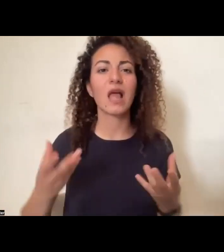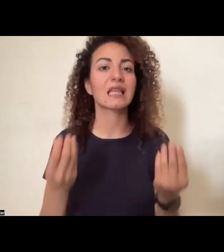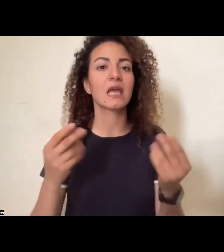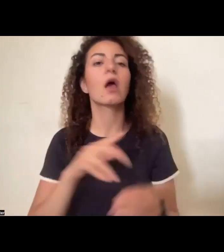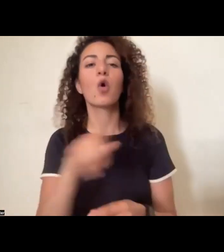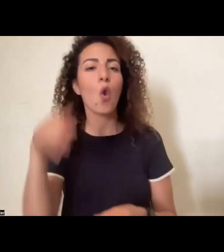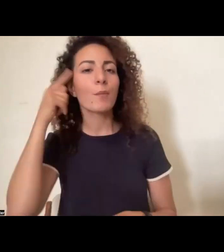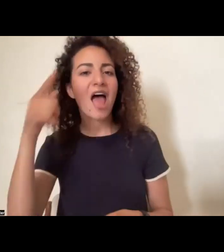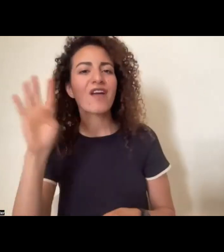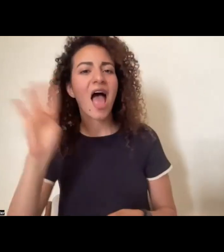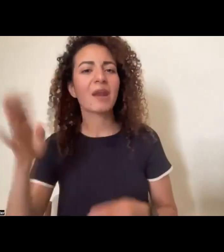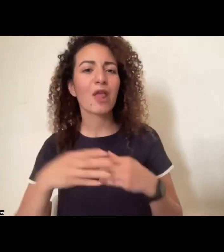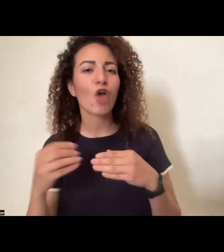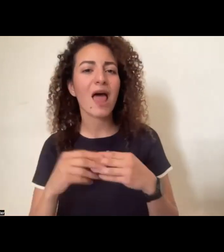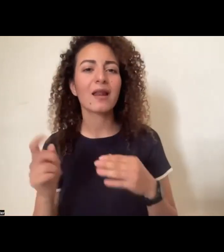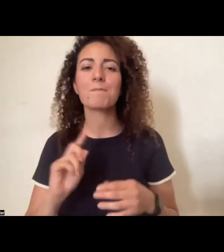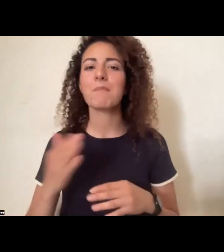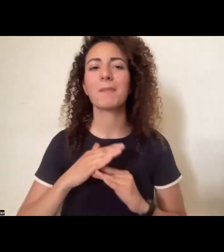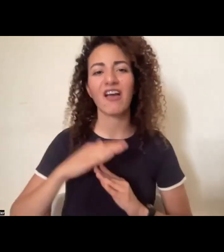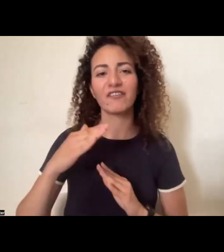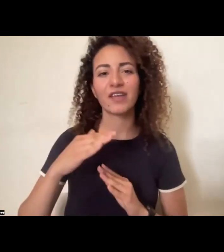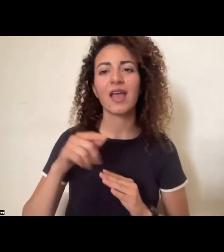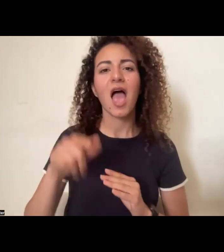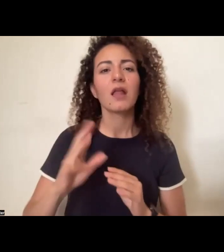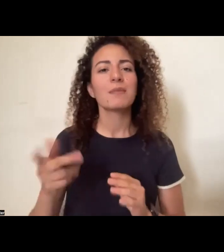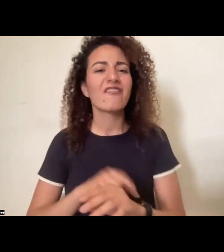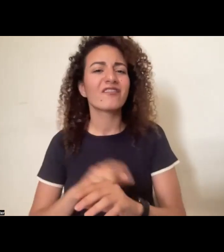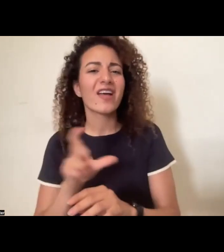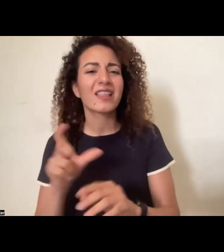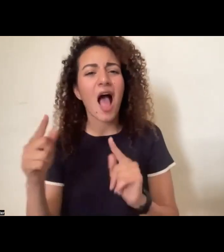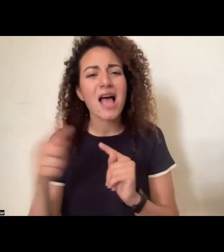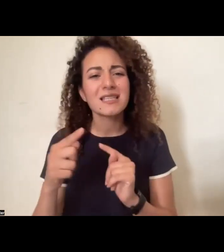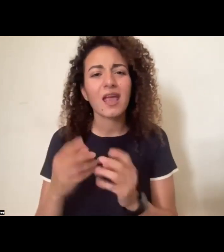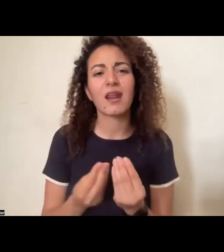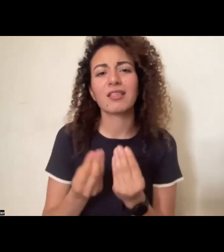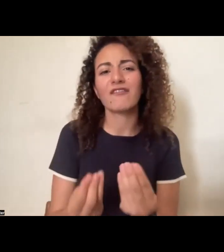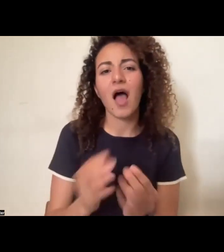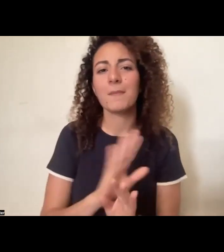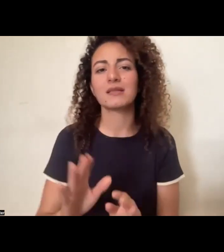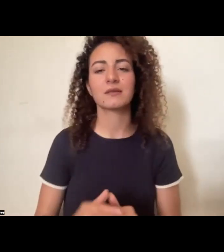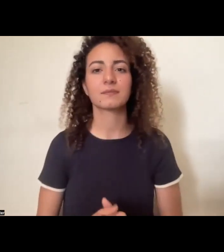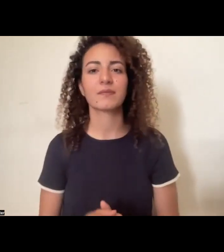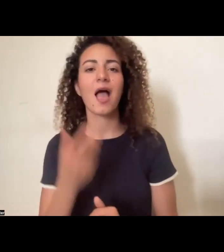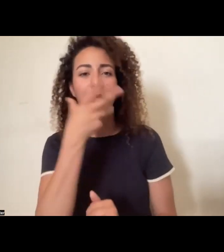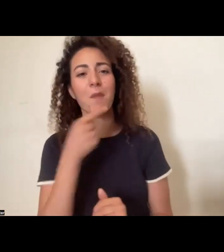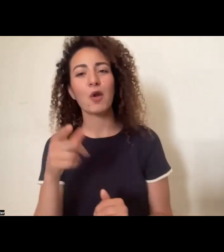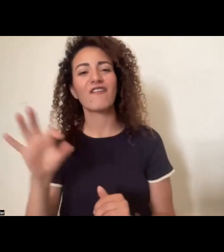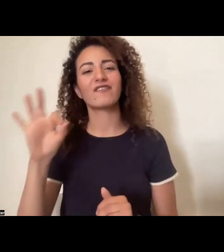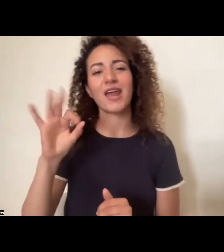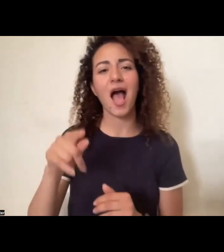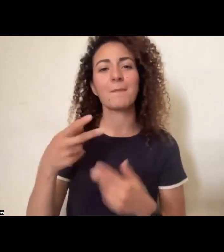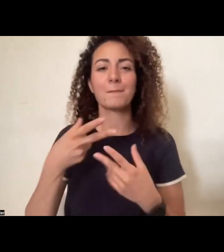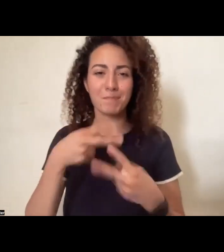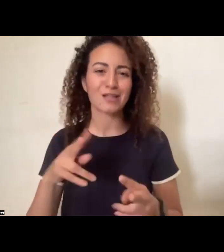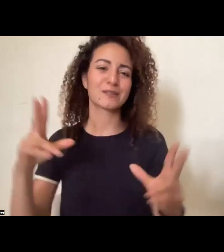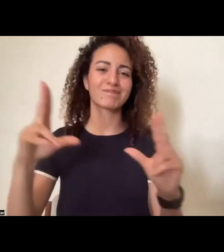definitely not sustainable. This is very transient. And Farah, if you can wrap up now, that would be great. Thank you.